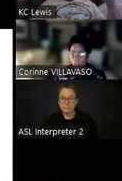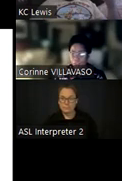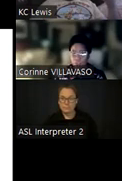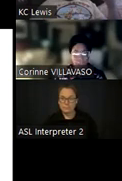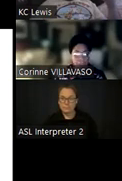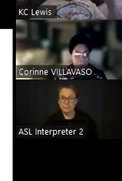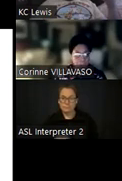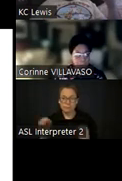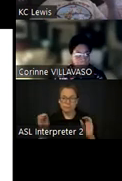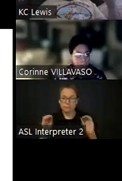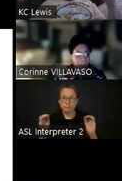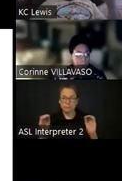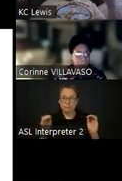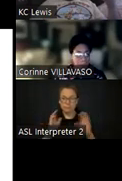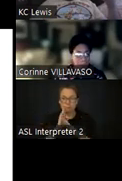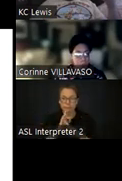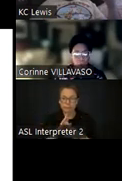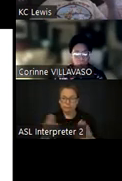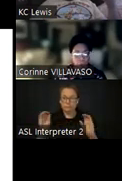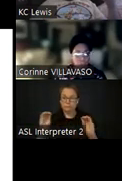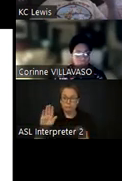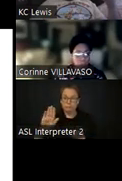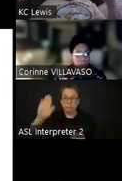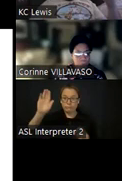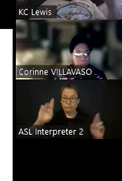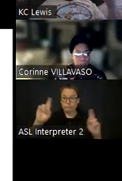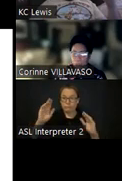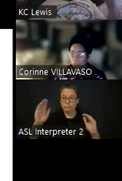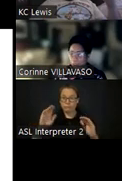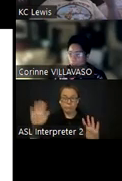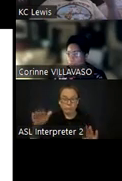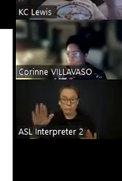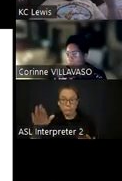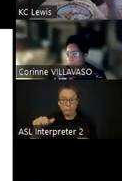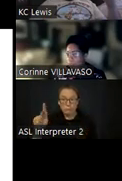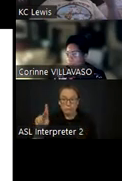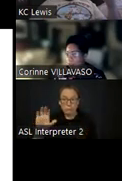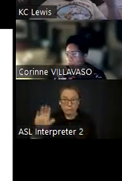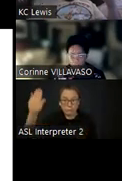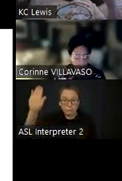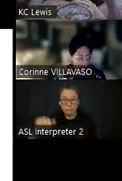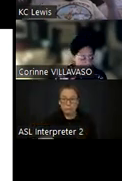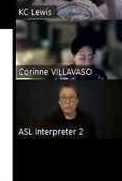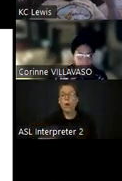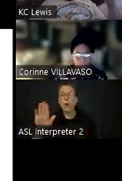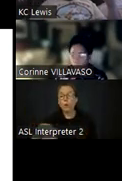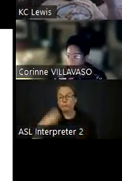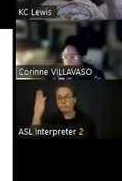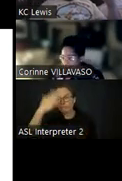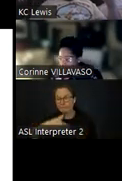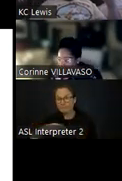Seeing that there's no hands raised, may we move forward to the Commissioner Casey. No hands? Hands raised. Oh, I didn't see